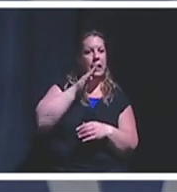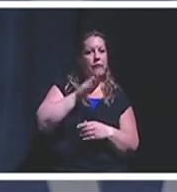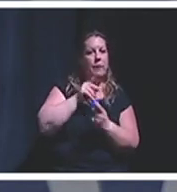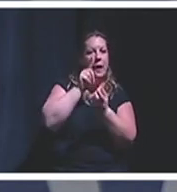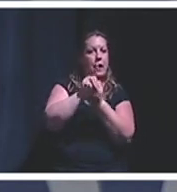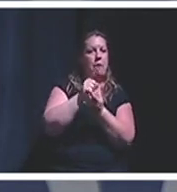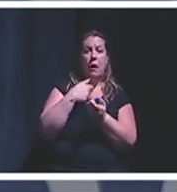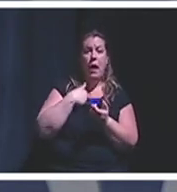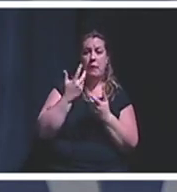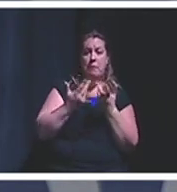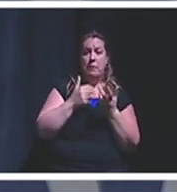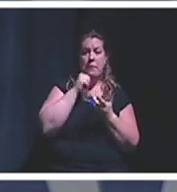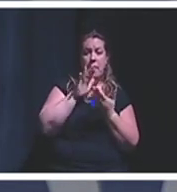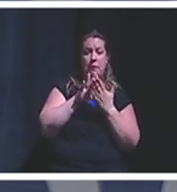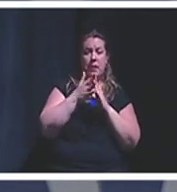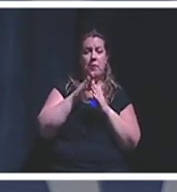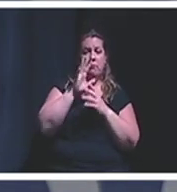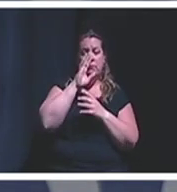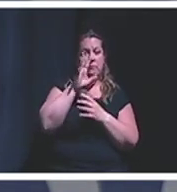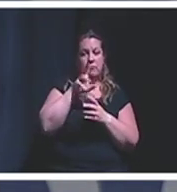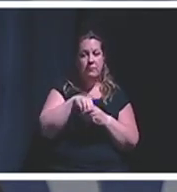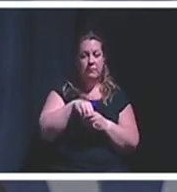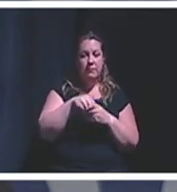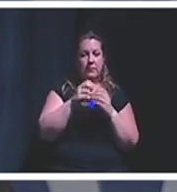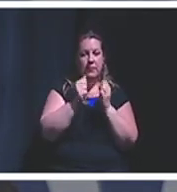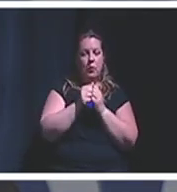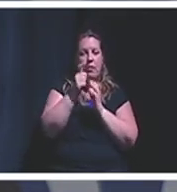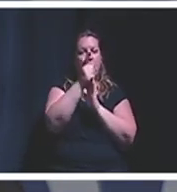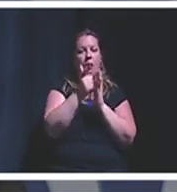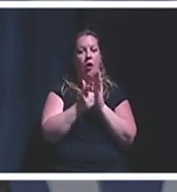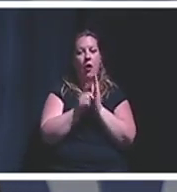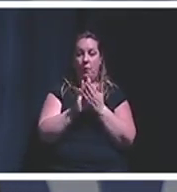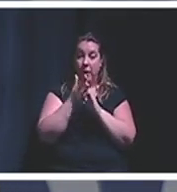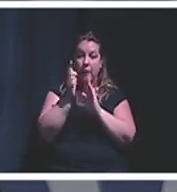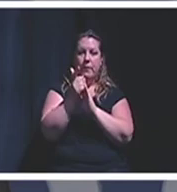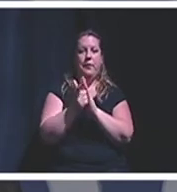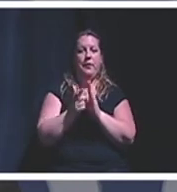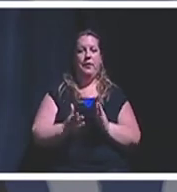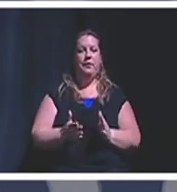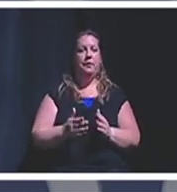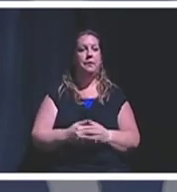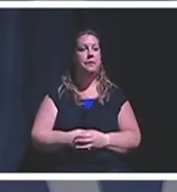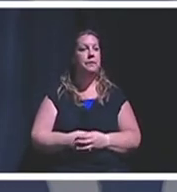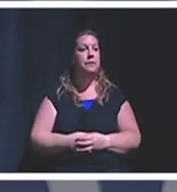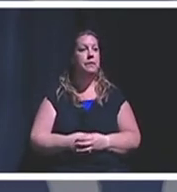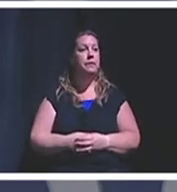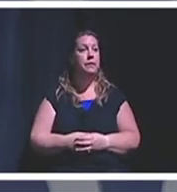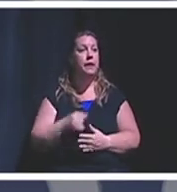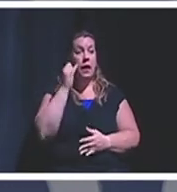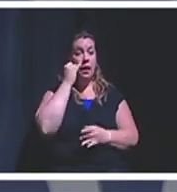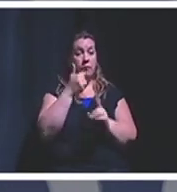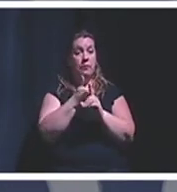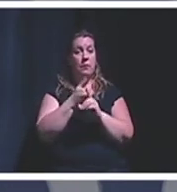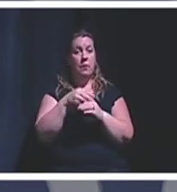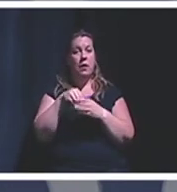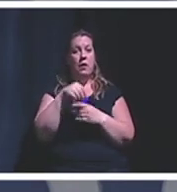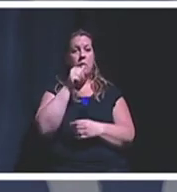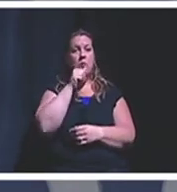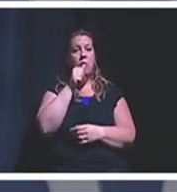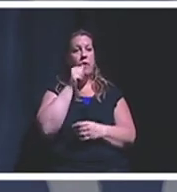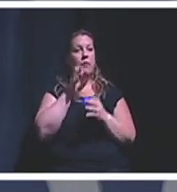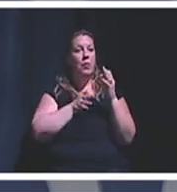would not have become interested in the law and become a lawyer. If you are in private practice, graduates, find a partner in